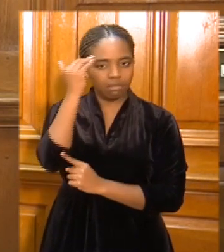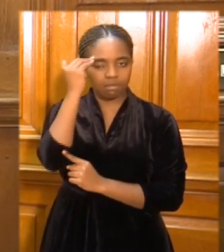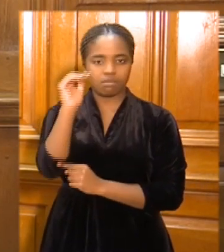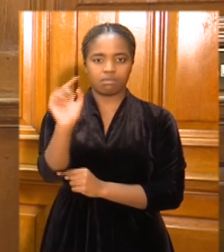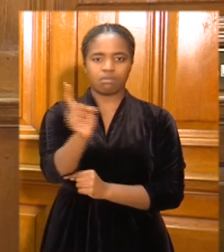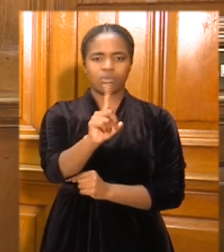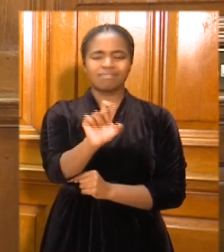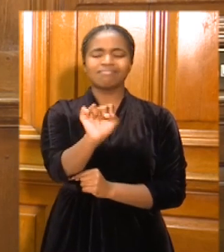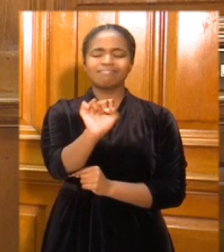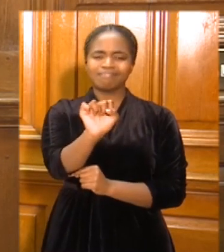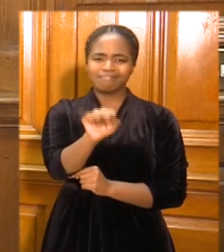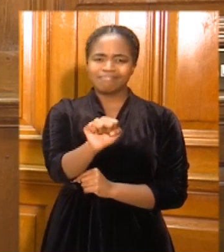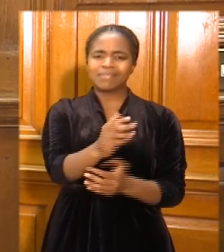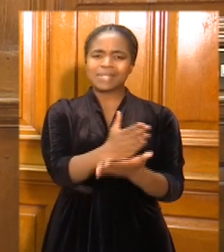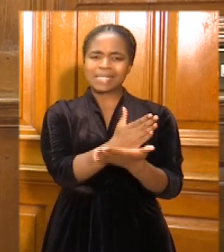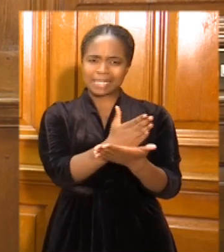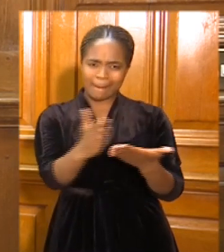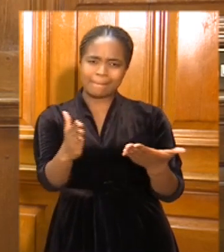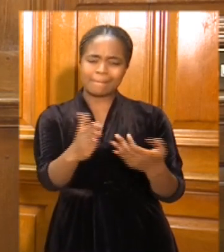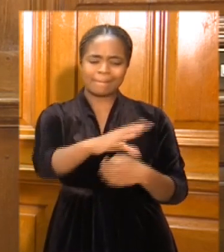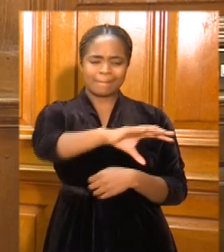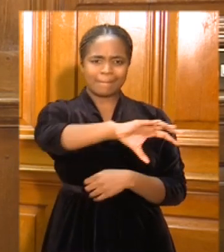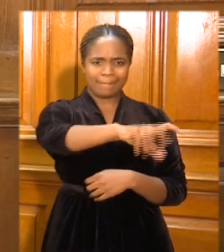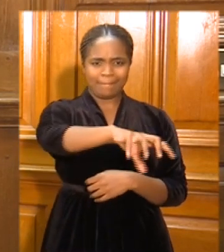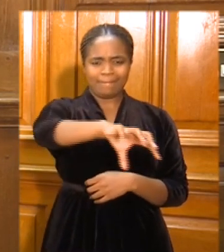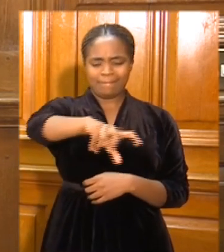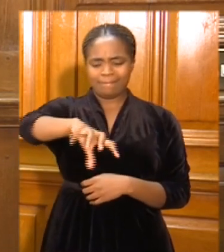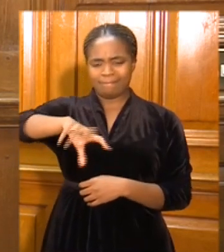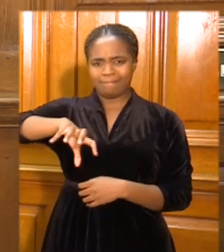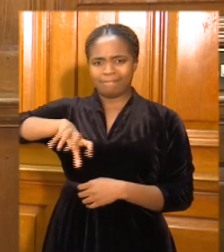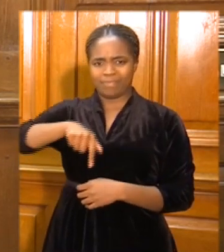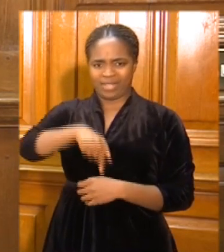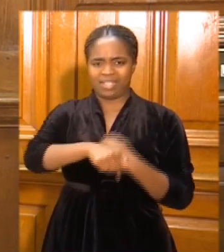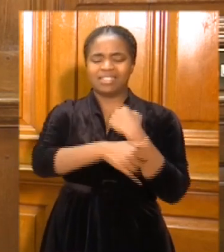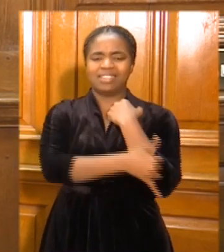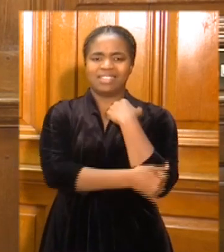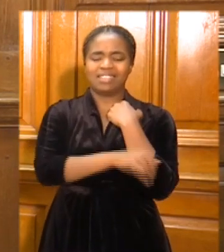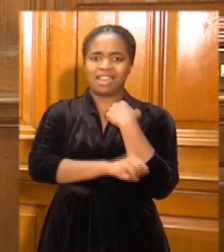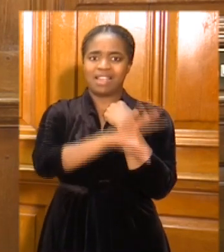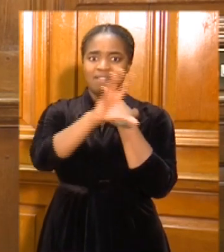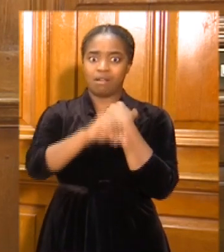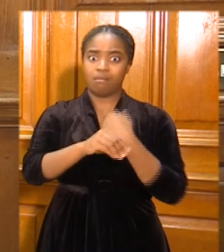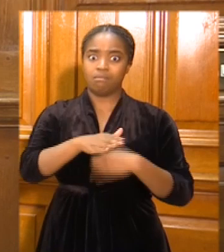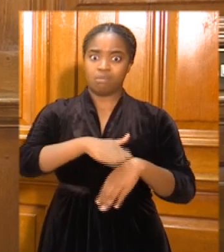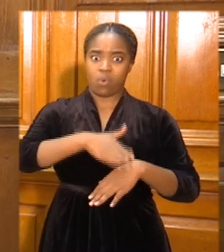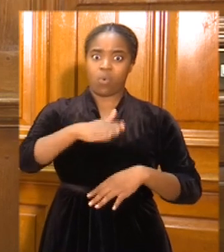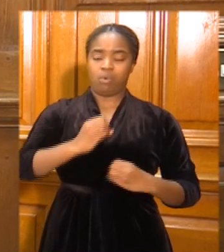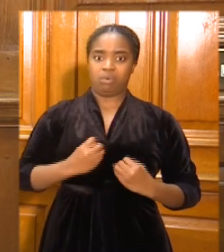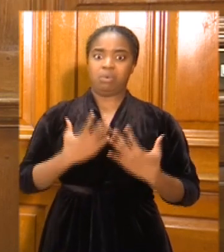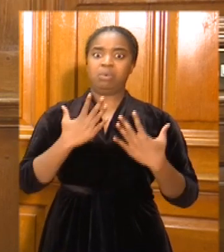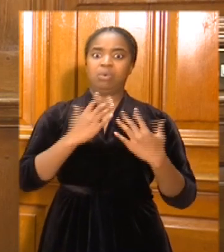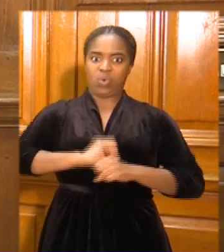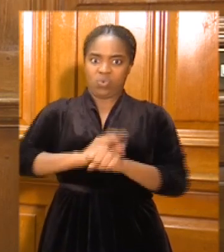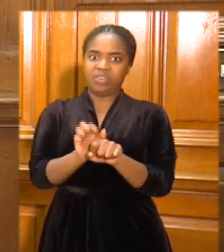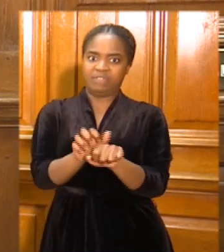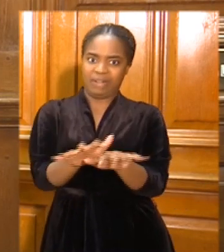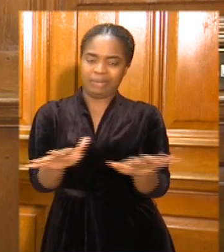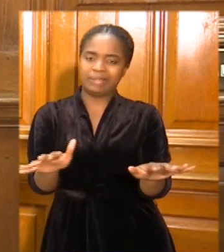are a few parts of our country where the disease is concentrated and where